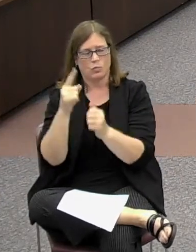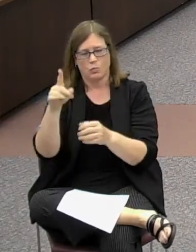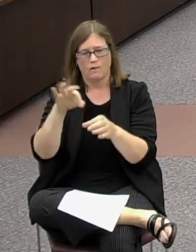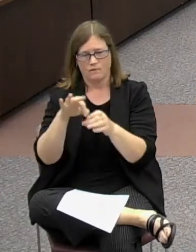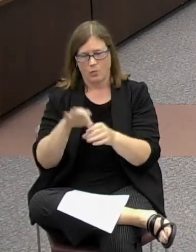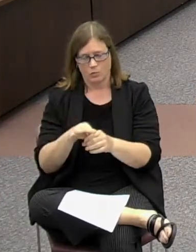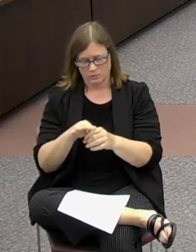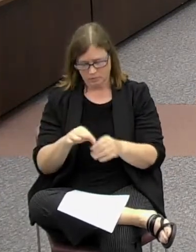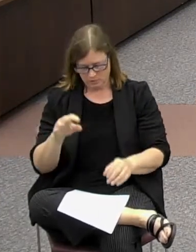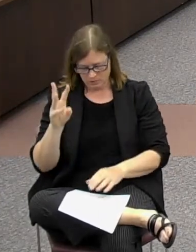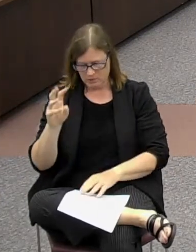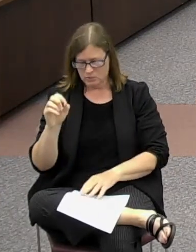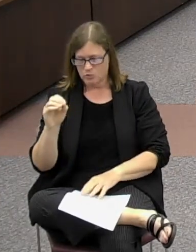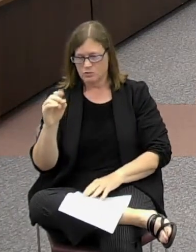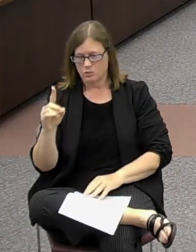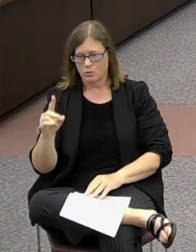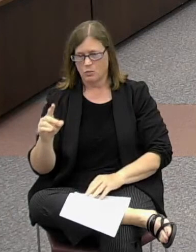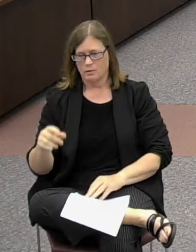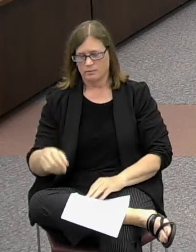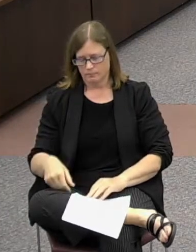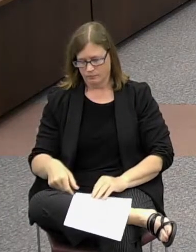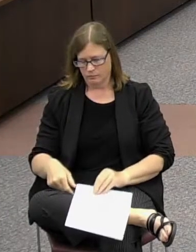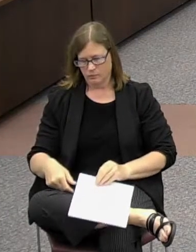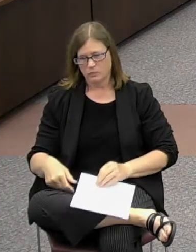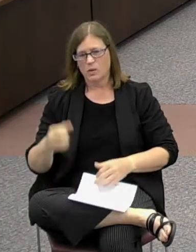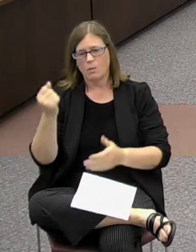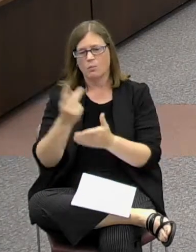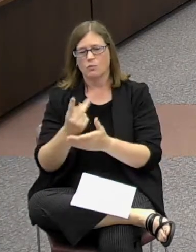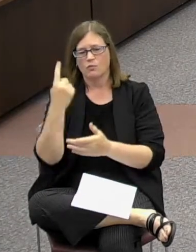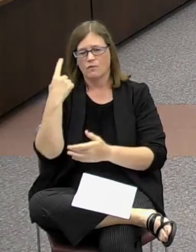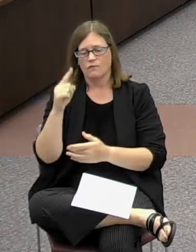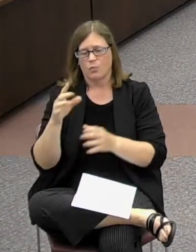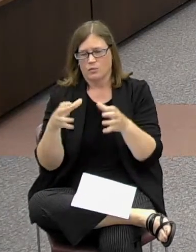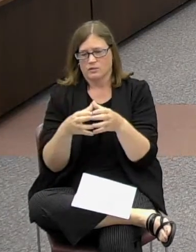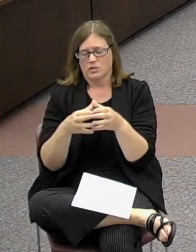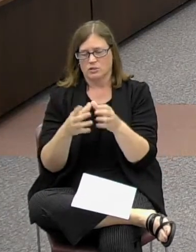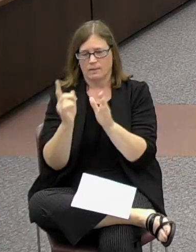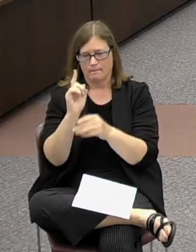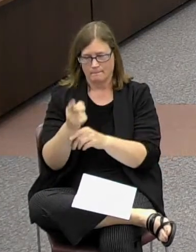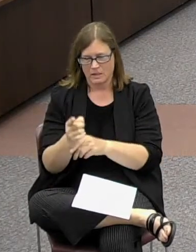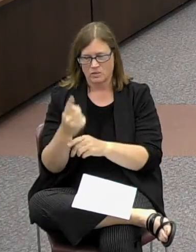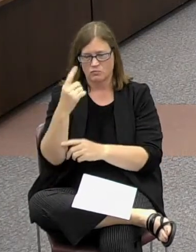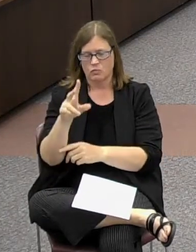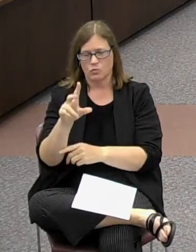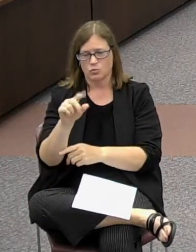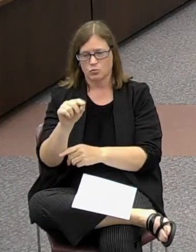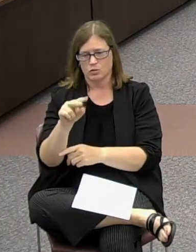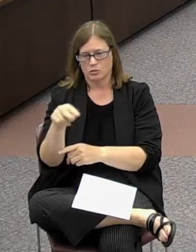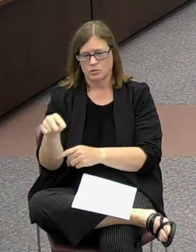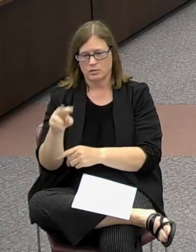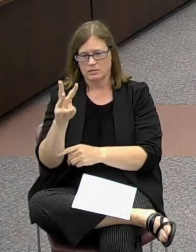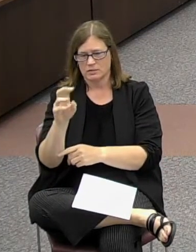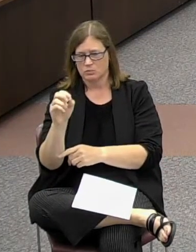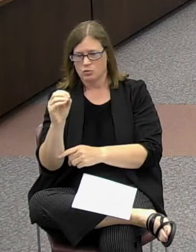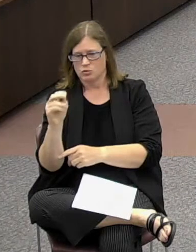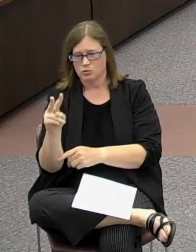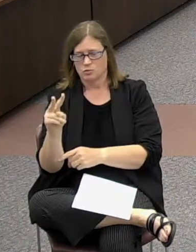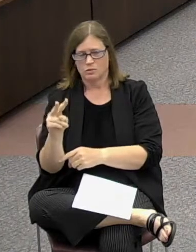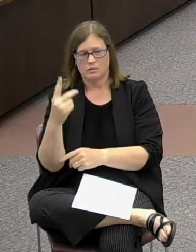6.01 is approval of the regular session minutes of June 27th of 2022. And item 6.02 is approval